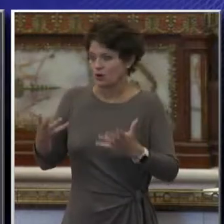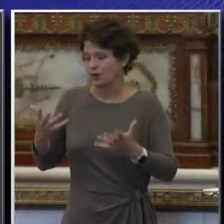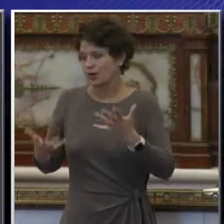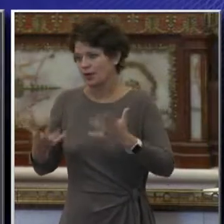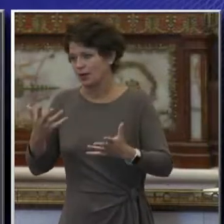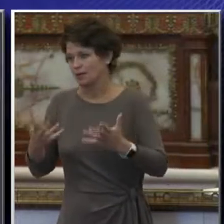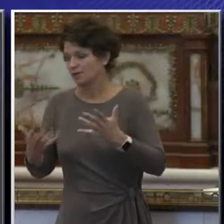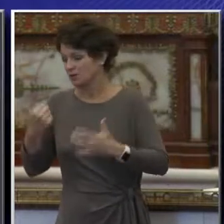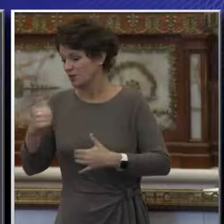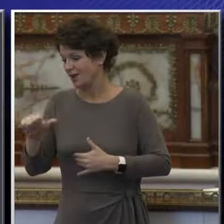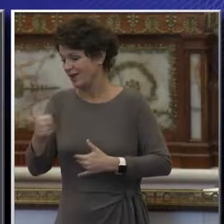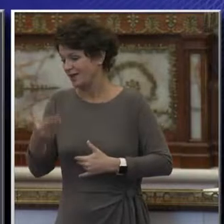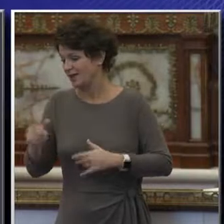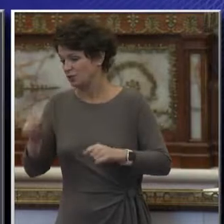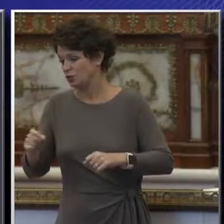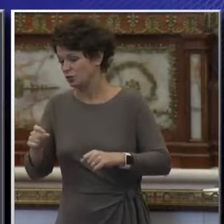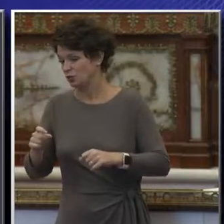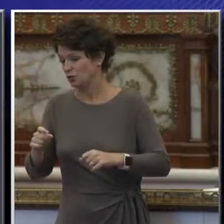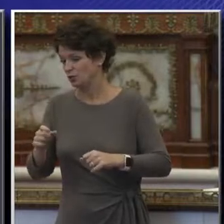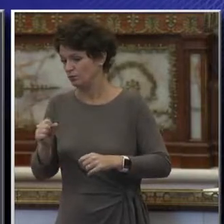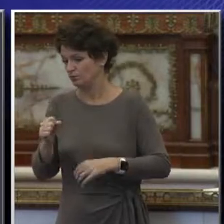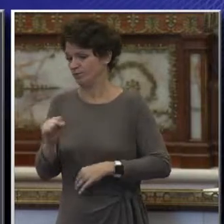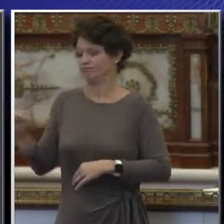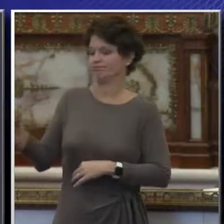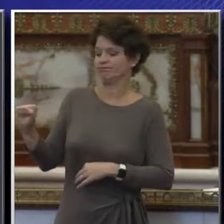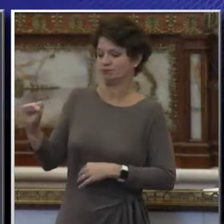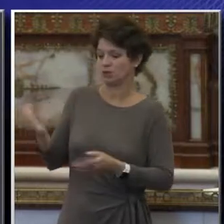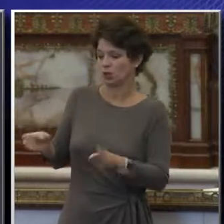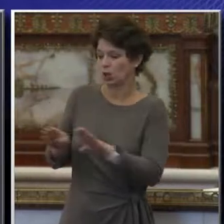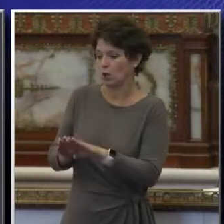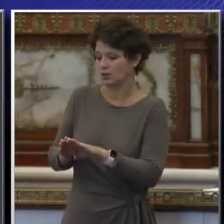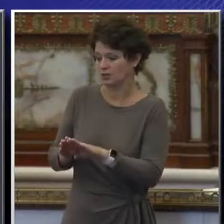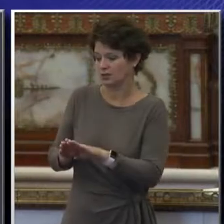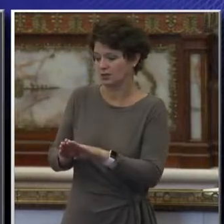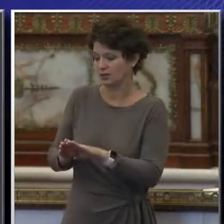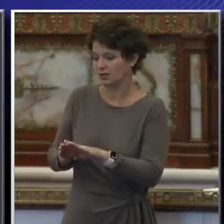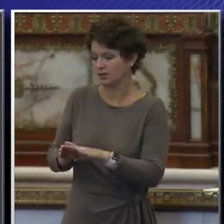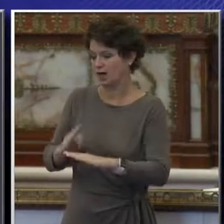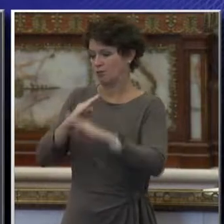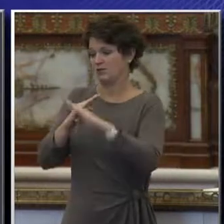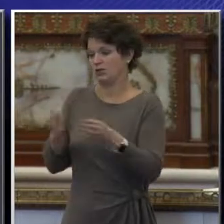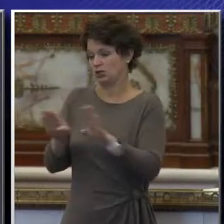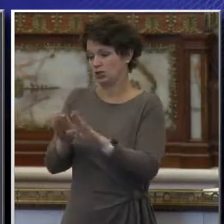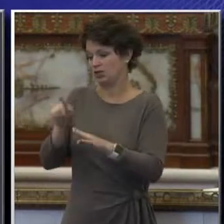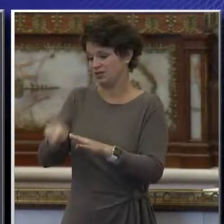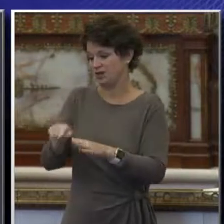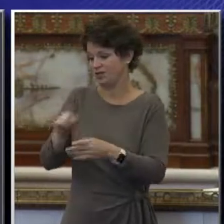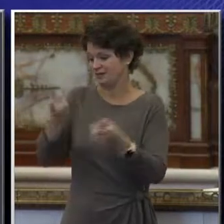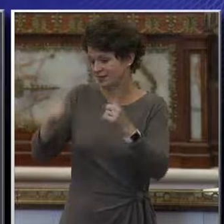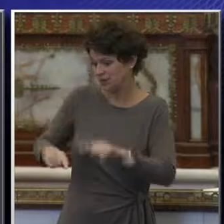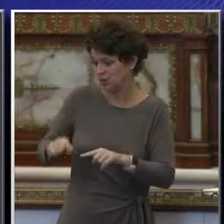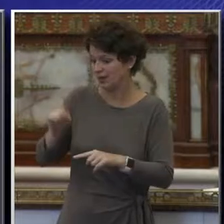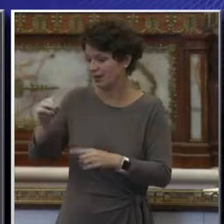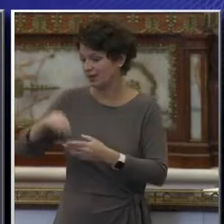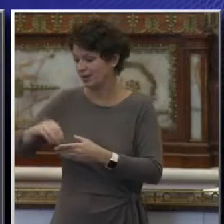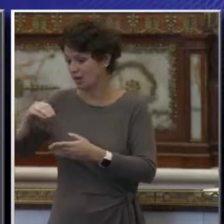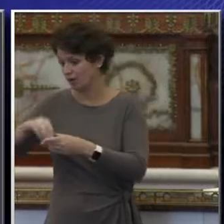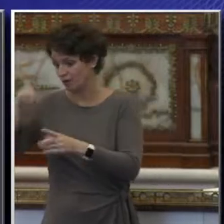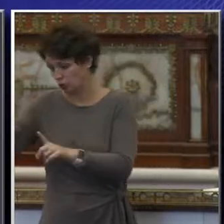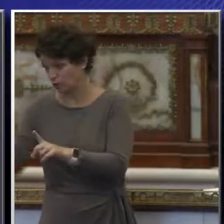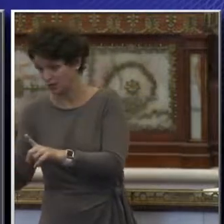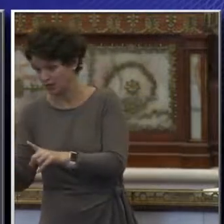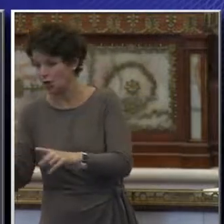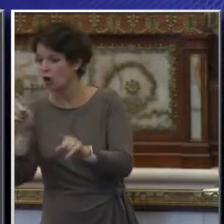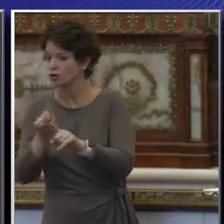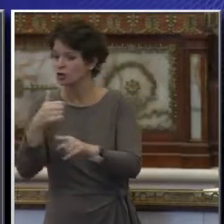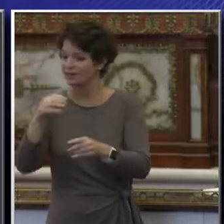Is there anything that would hold back the closing on this deal on your end? And do you have in writing